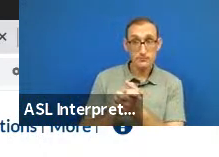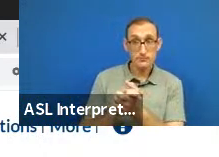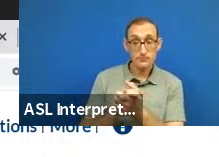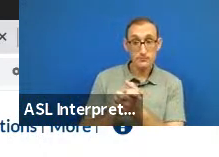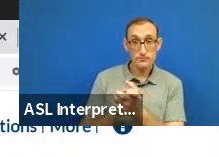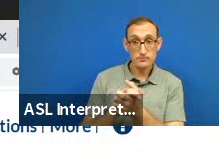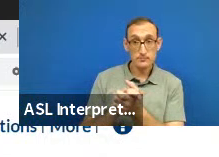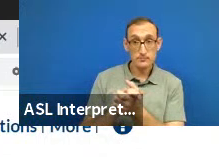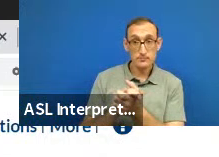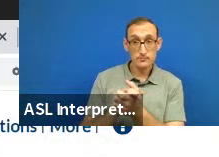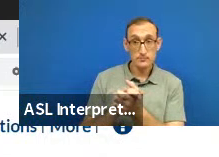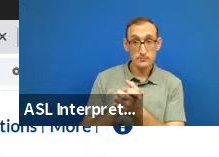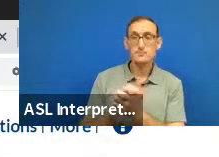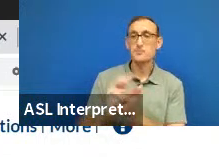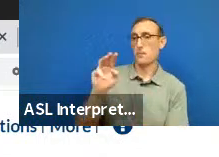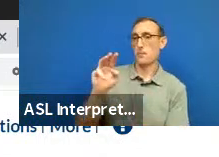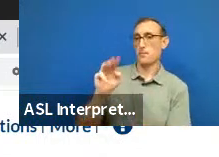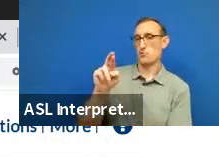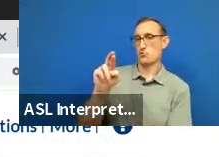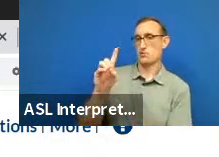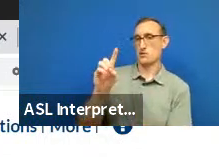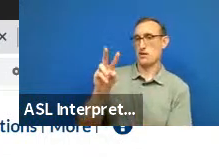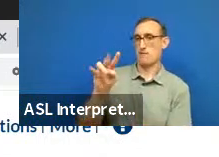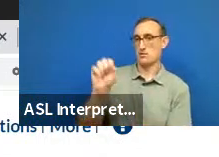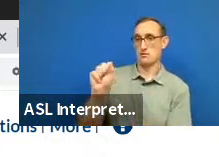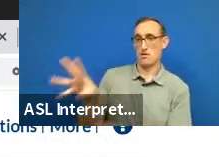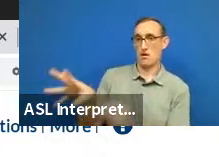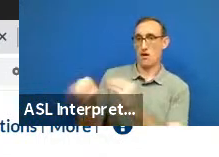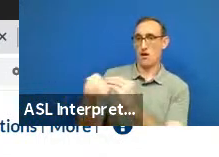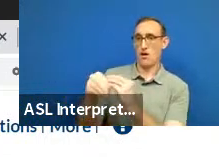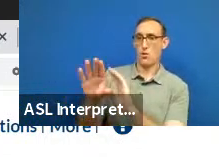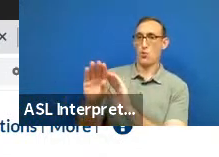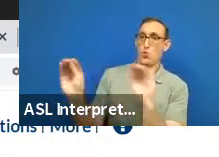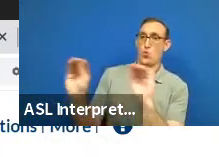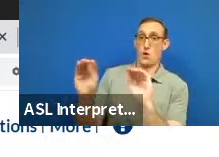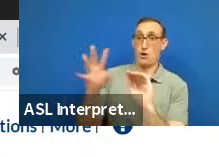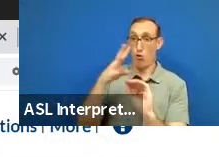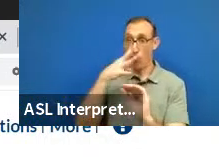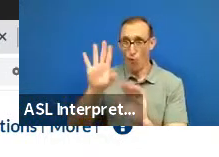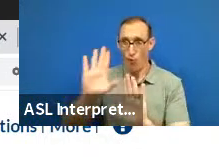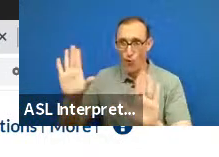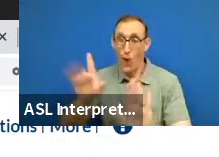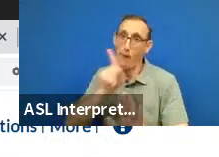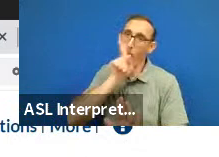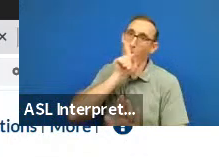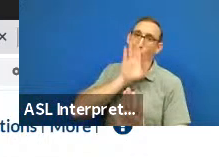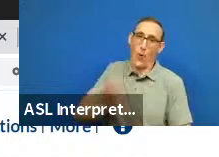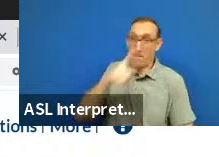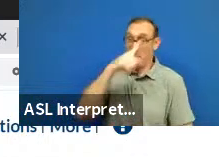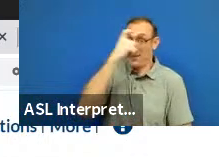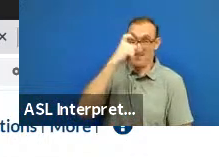I don't have anything to add. Yeah, I'm not ignoring you. I just don't.